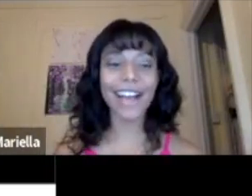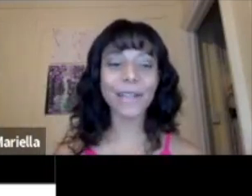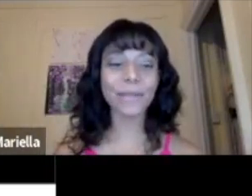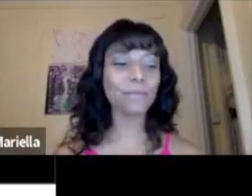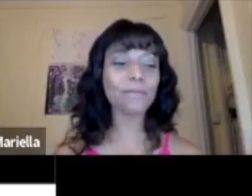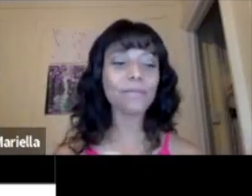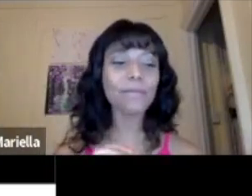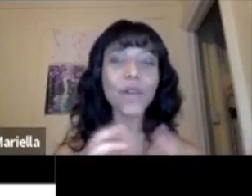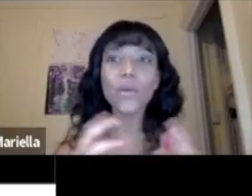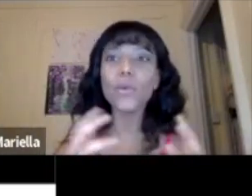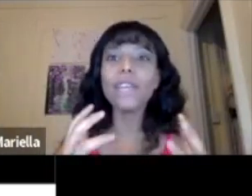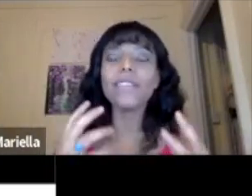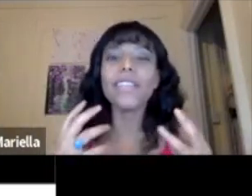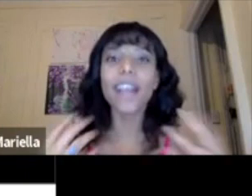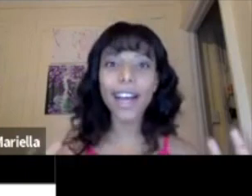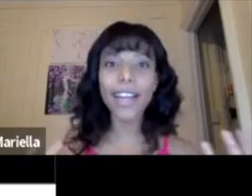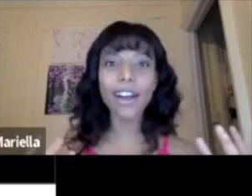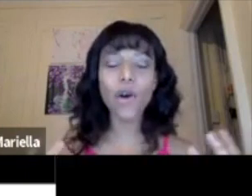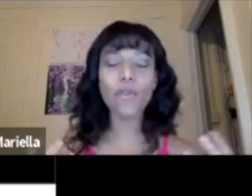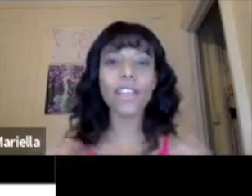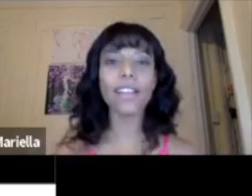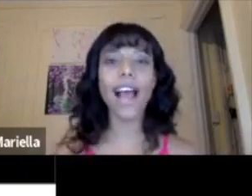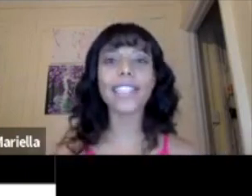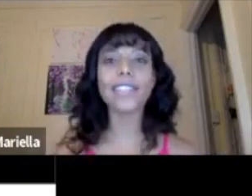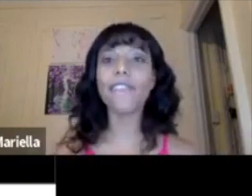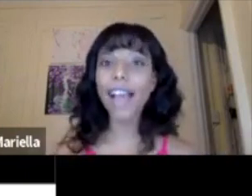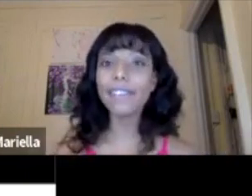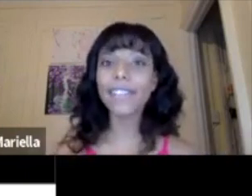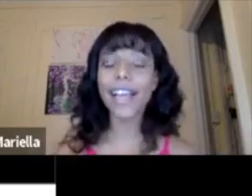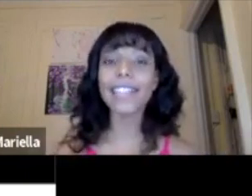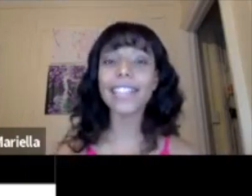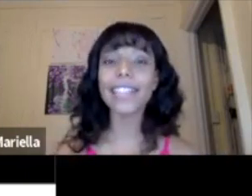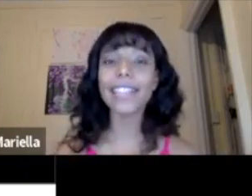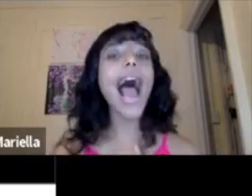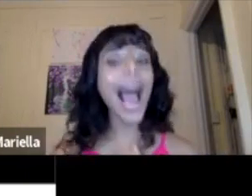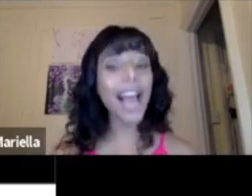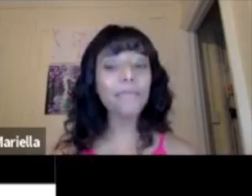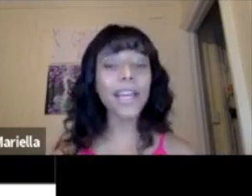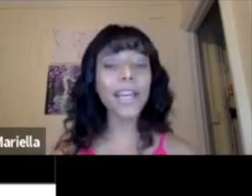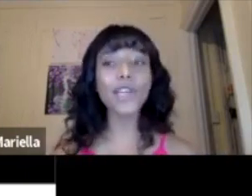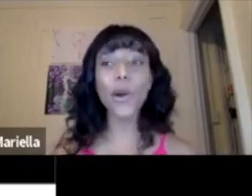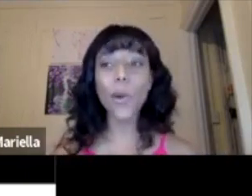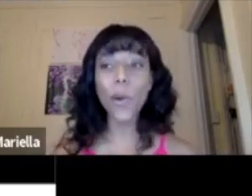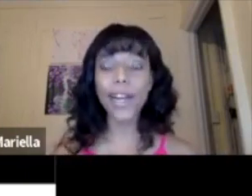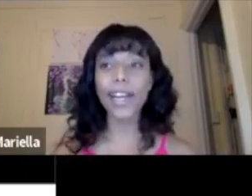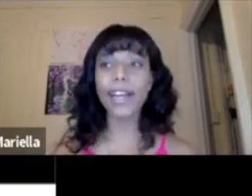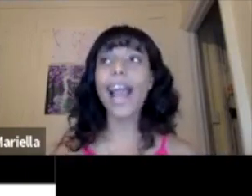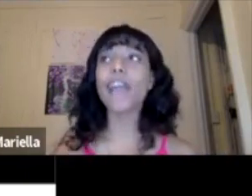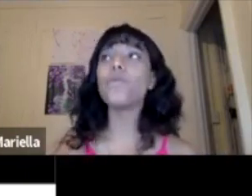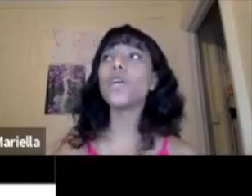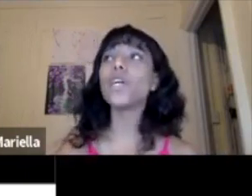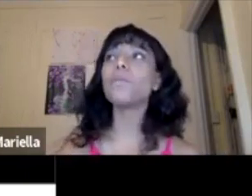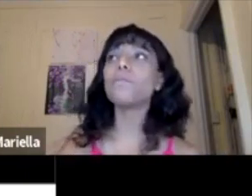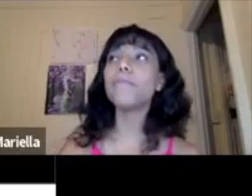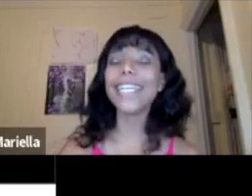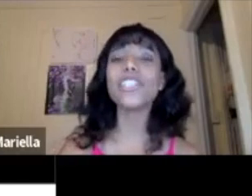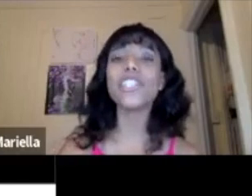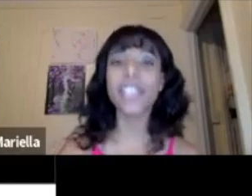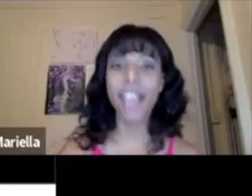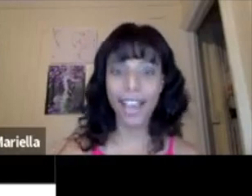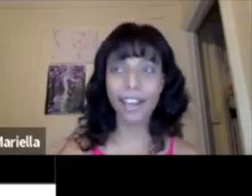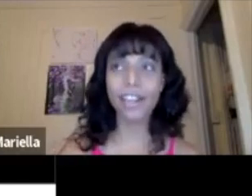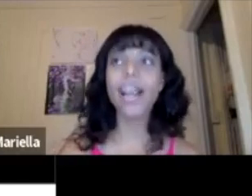that we've done over the last 5 days have been recorded and will